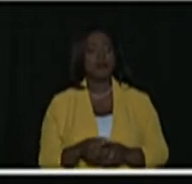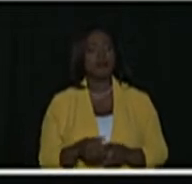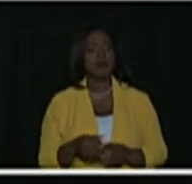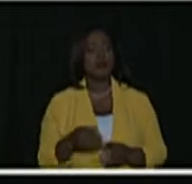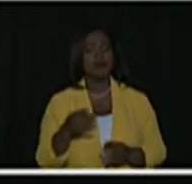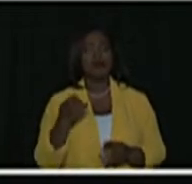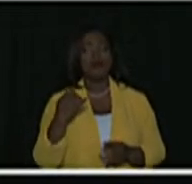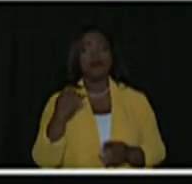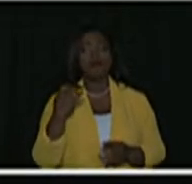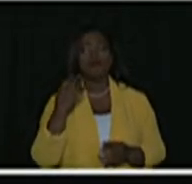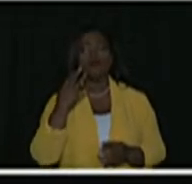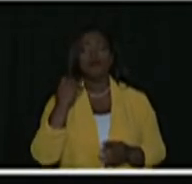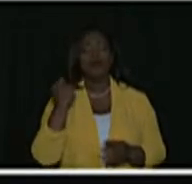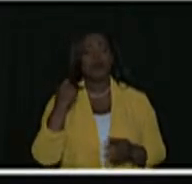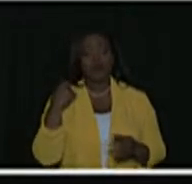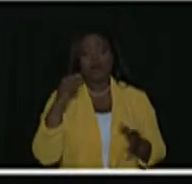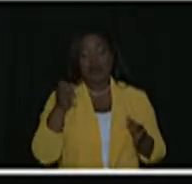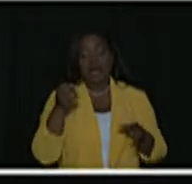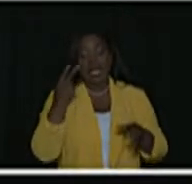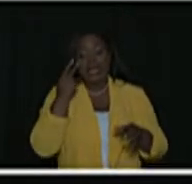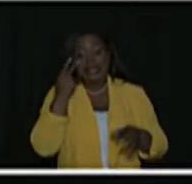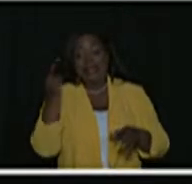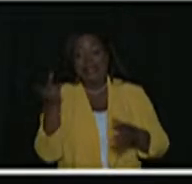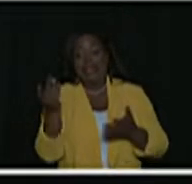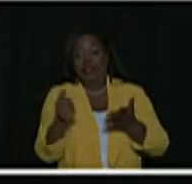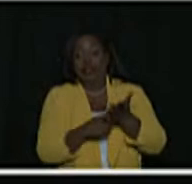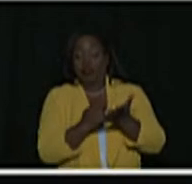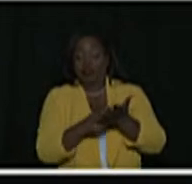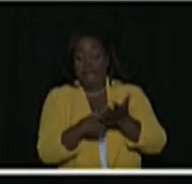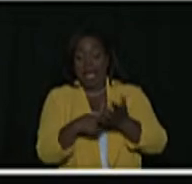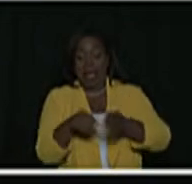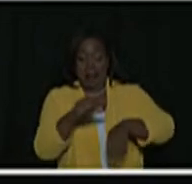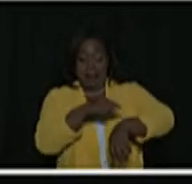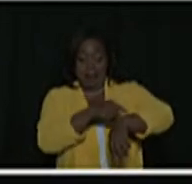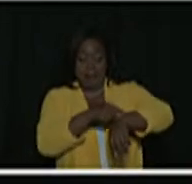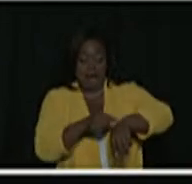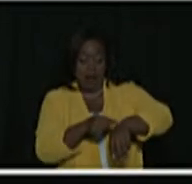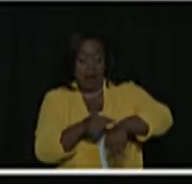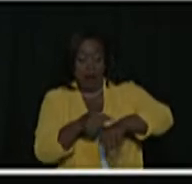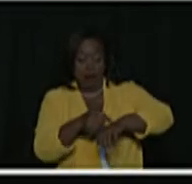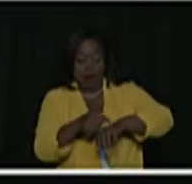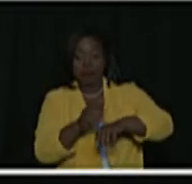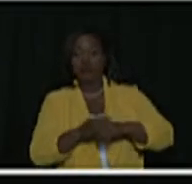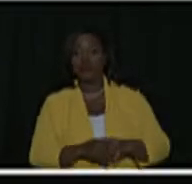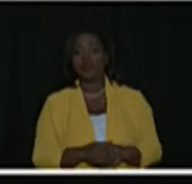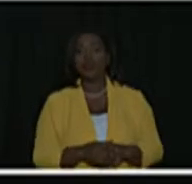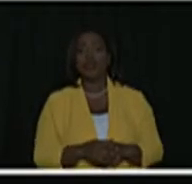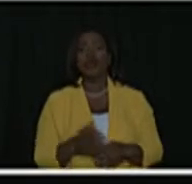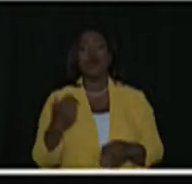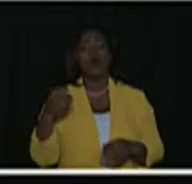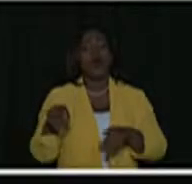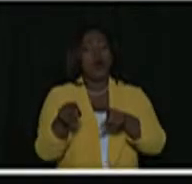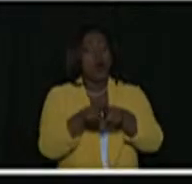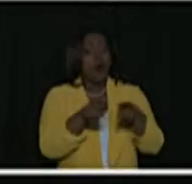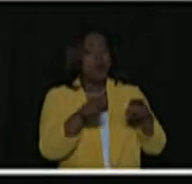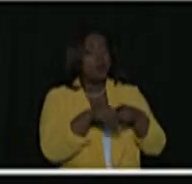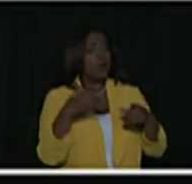where, it would leave some mark. We have emotional abuse, where words are used to degrade